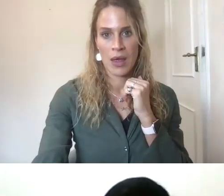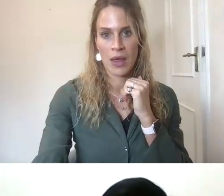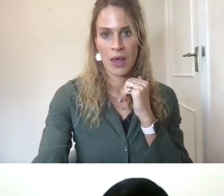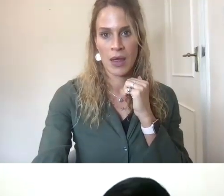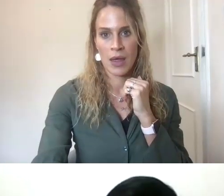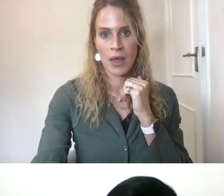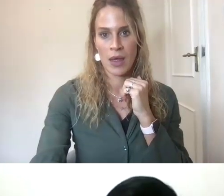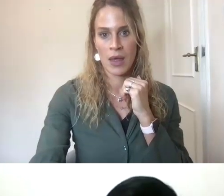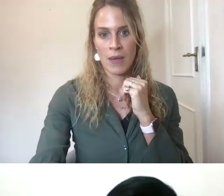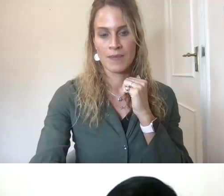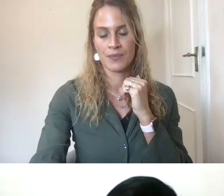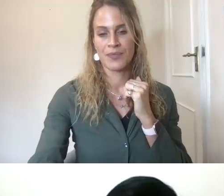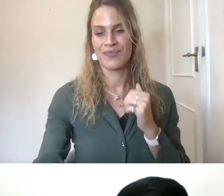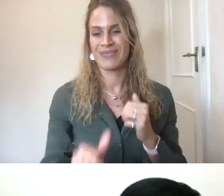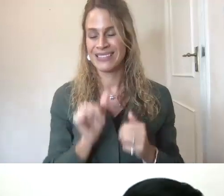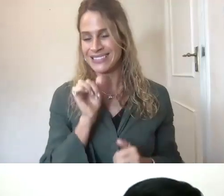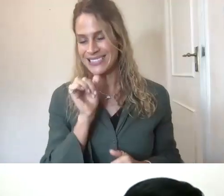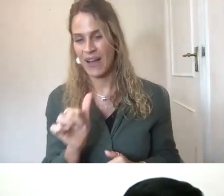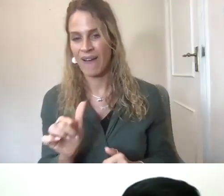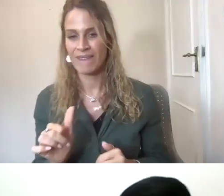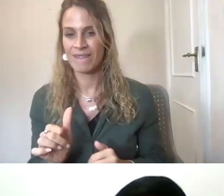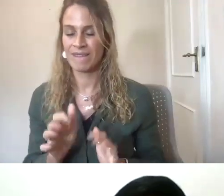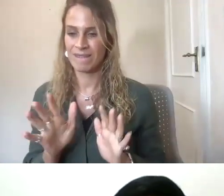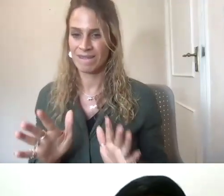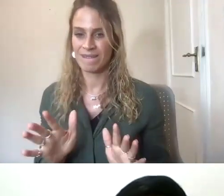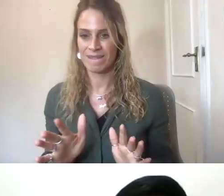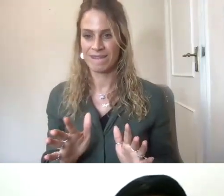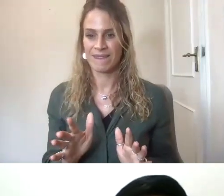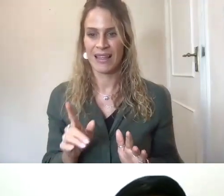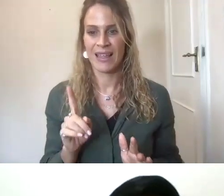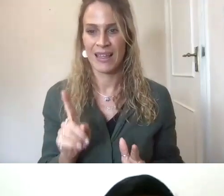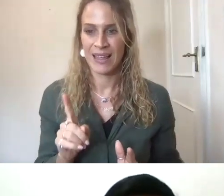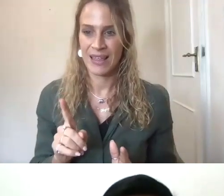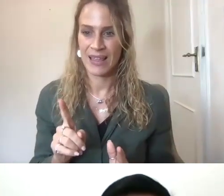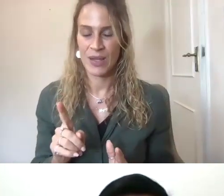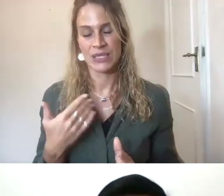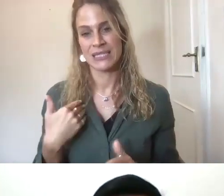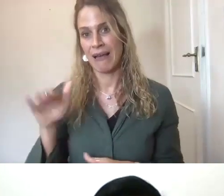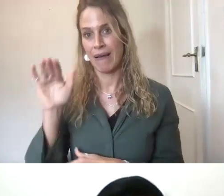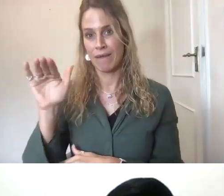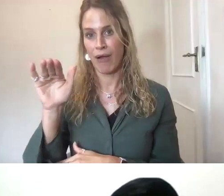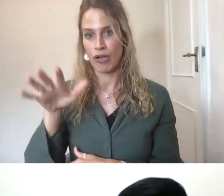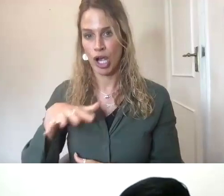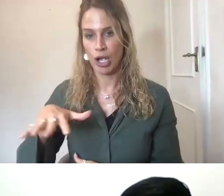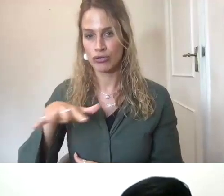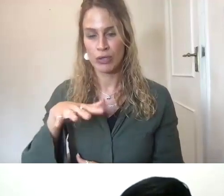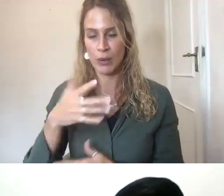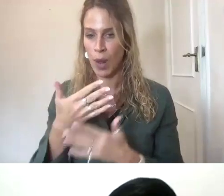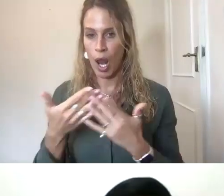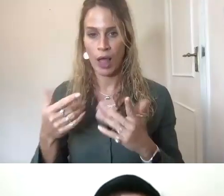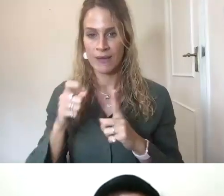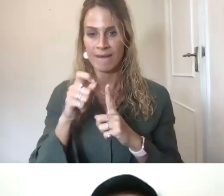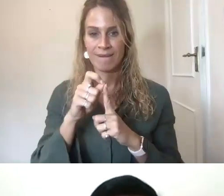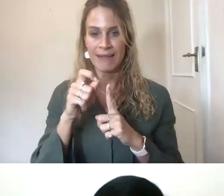Yeah, it's a tough question because, as I've said, the Philippines is actually an Anglophone country, so we actually have a lot of Filipino